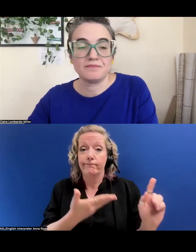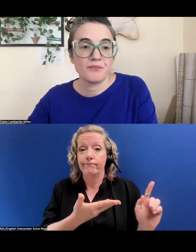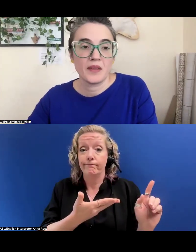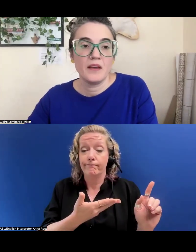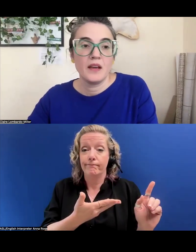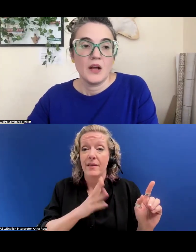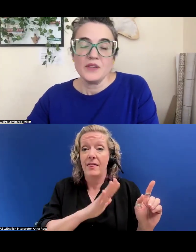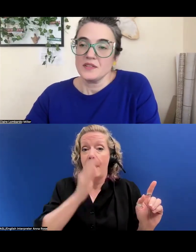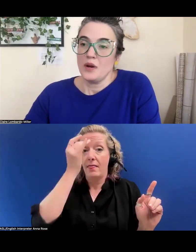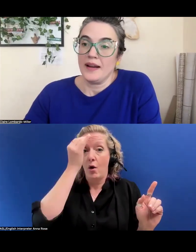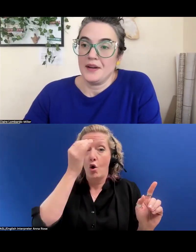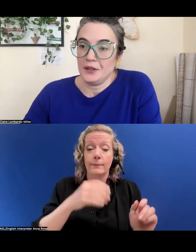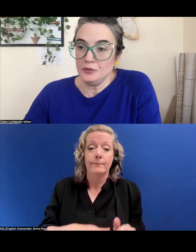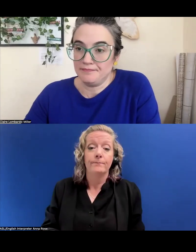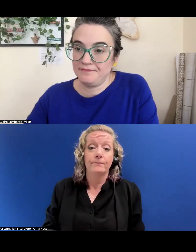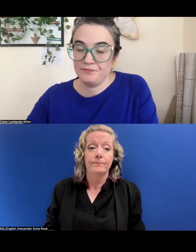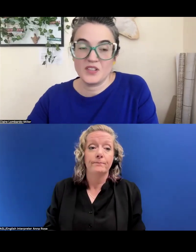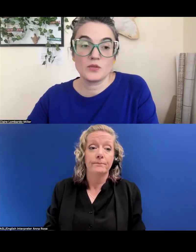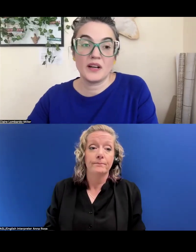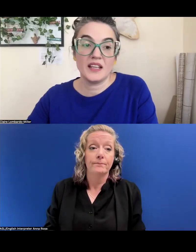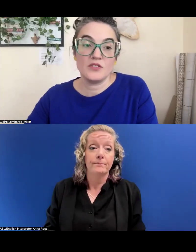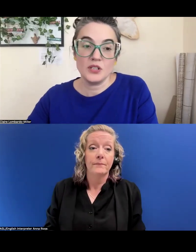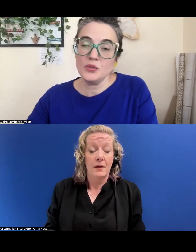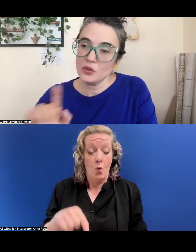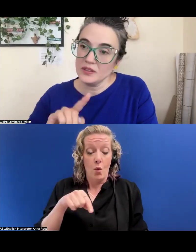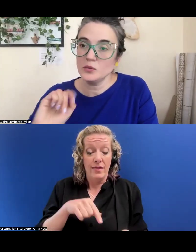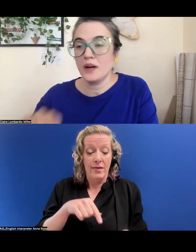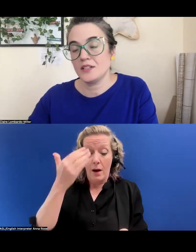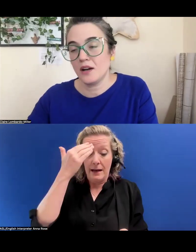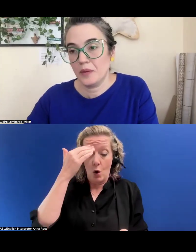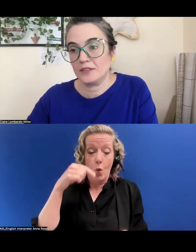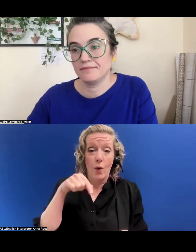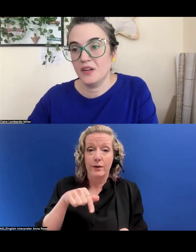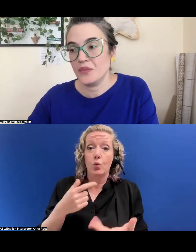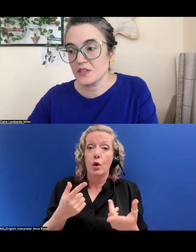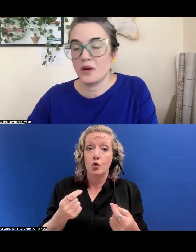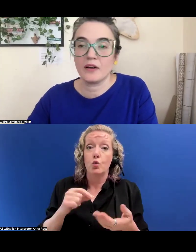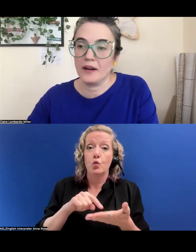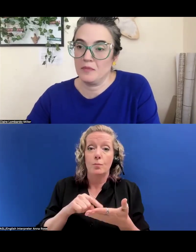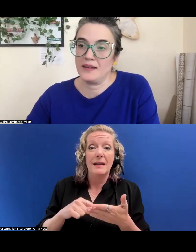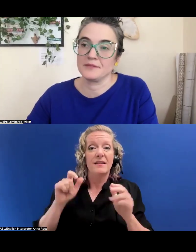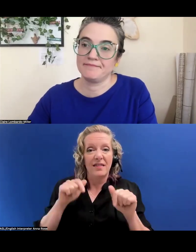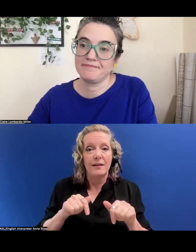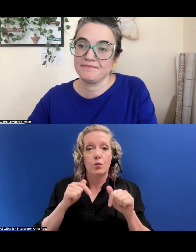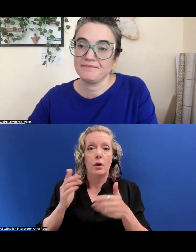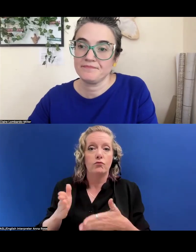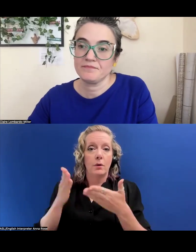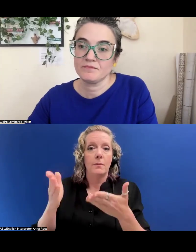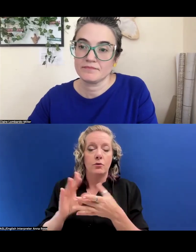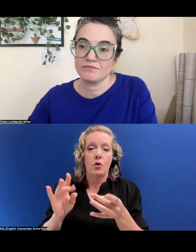bubble. This is what I know. This is what I can do. So this is what I talk about. And this is what I recommend.